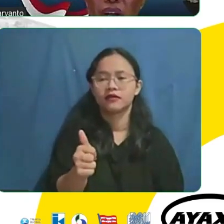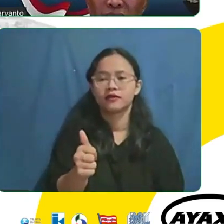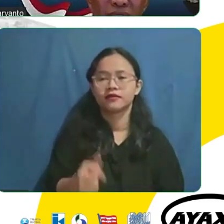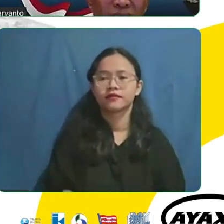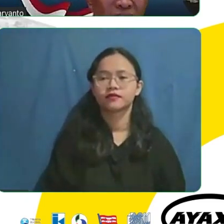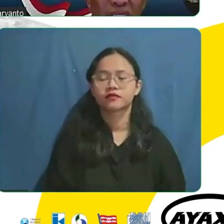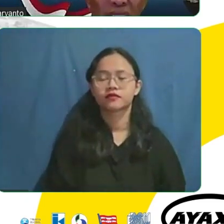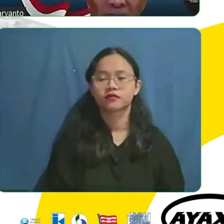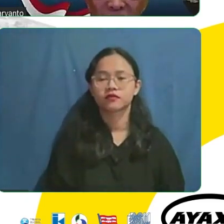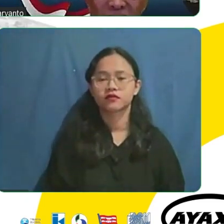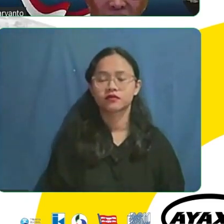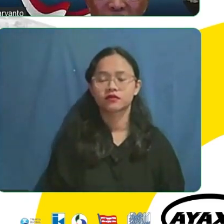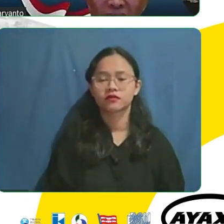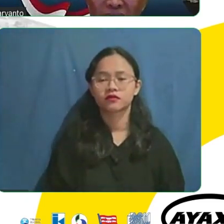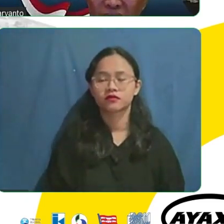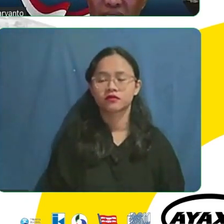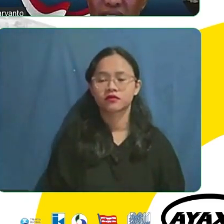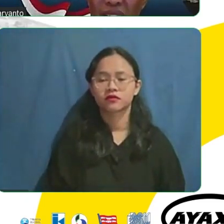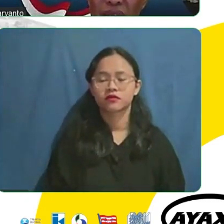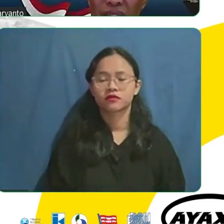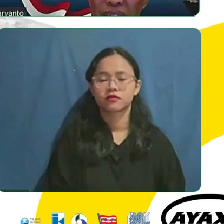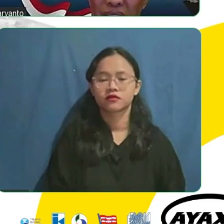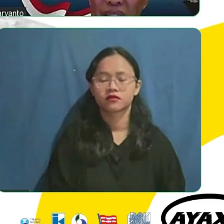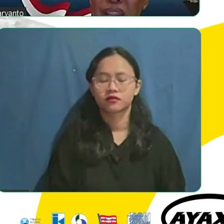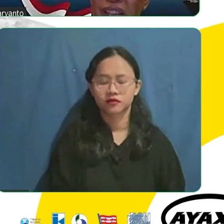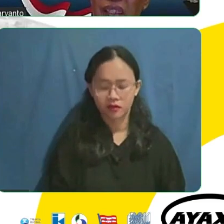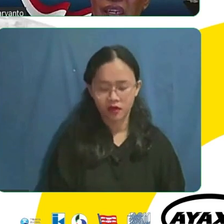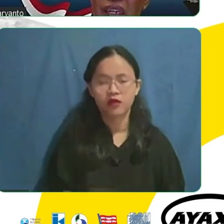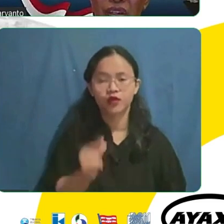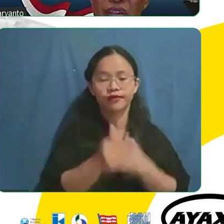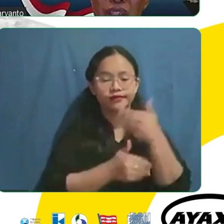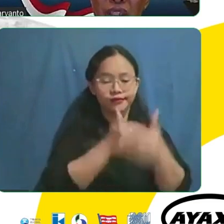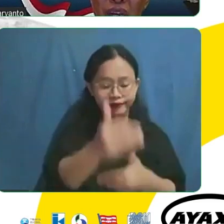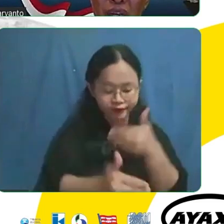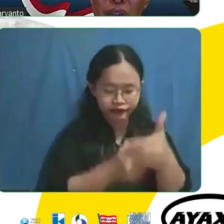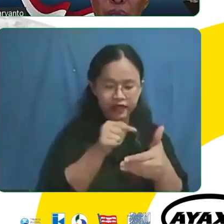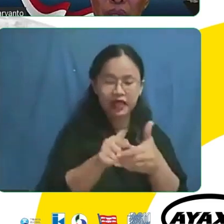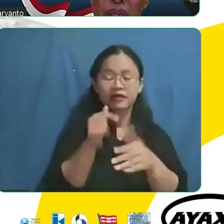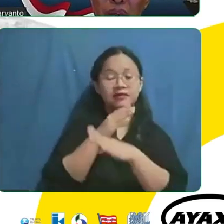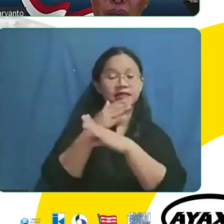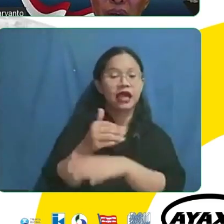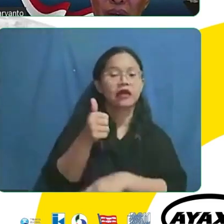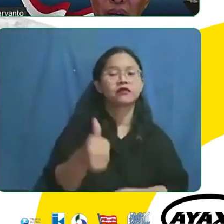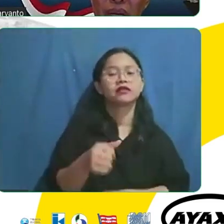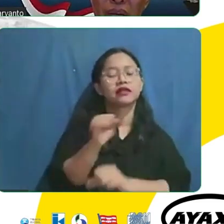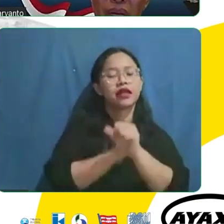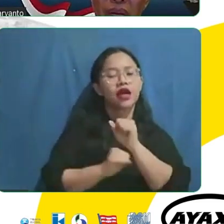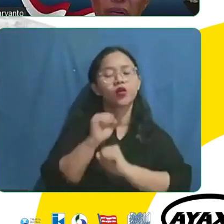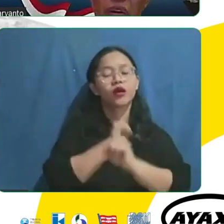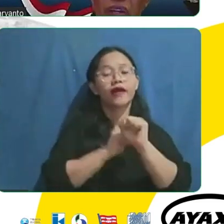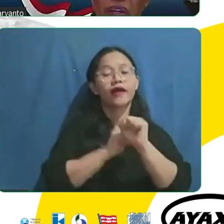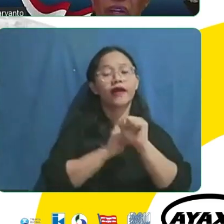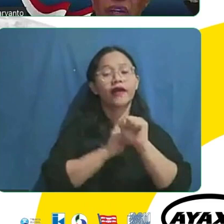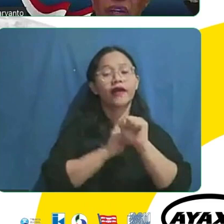certain area, yeah, and all of the resources should be focused